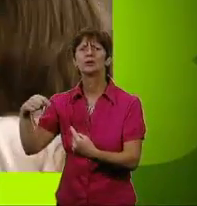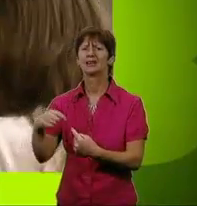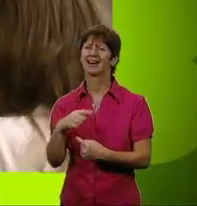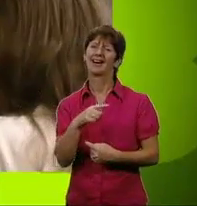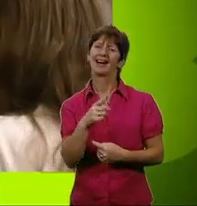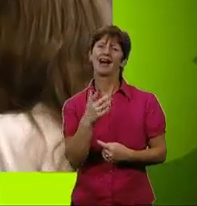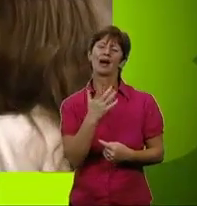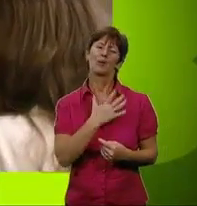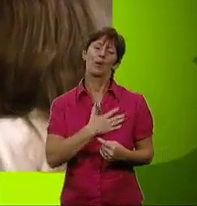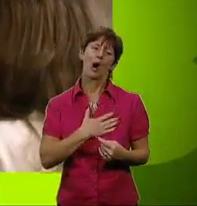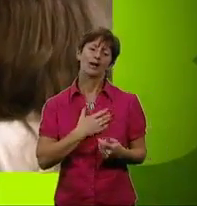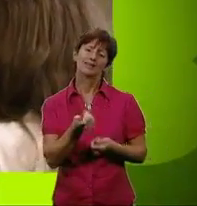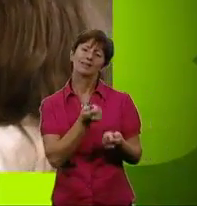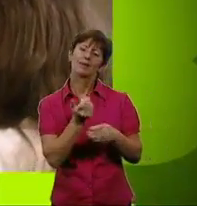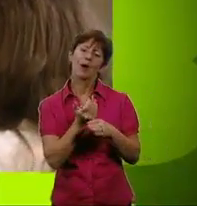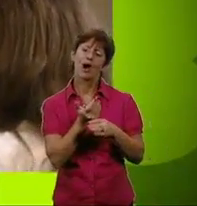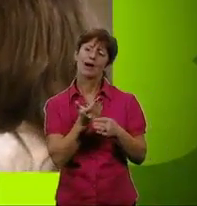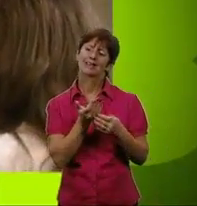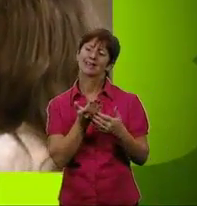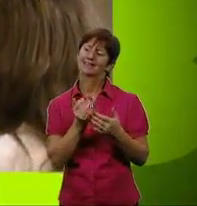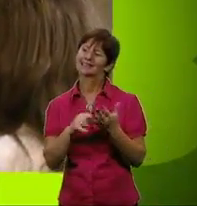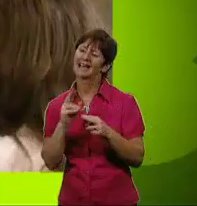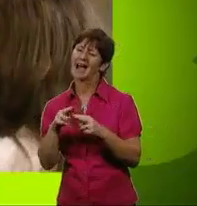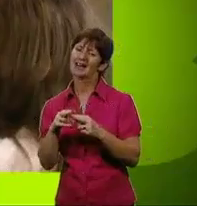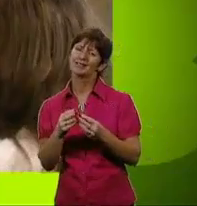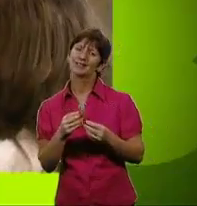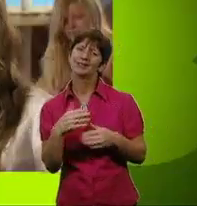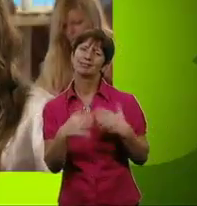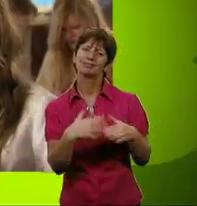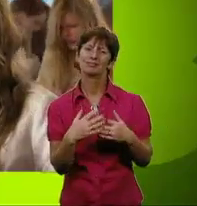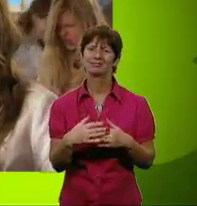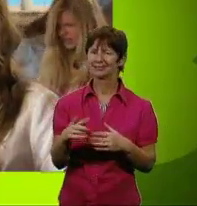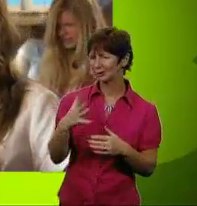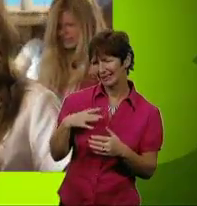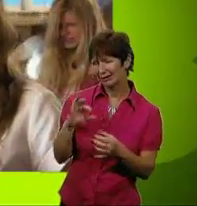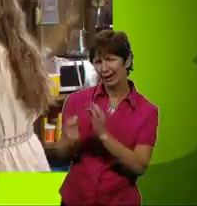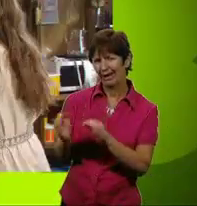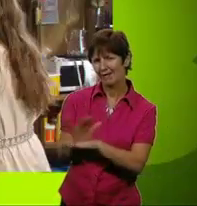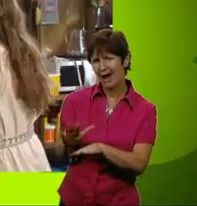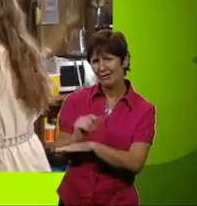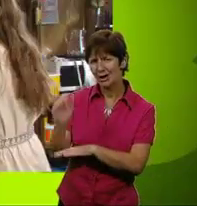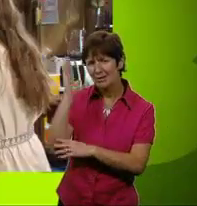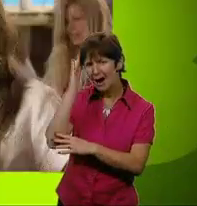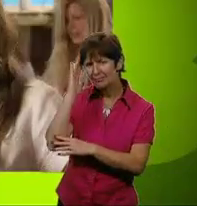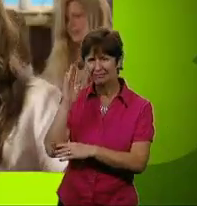smoothly. Look, Abby, you don't need to make excuses for your mum. To run a flash hotel, you probably need all the flunkies you can get,